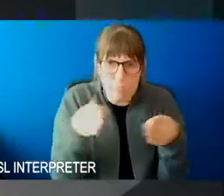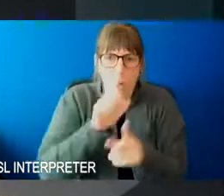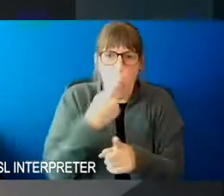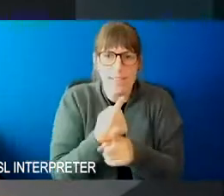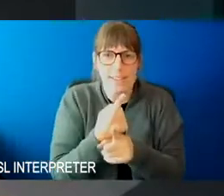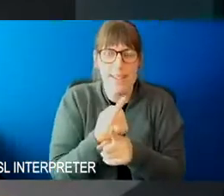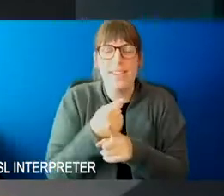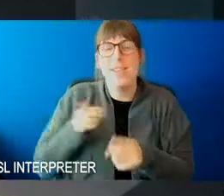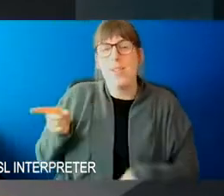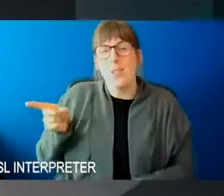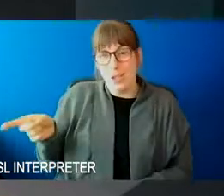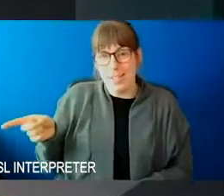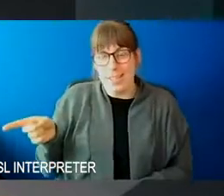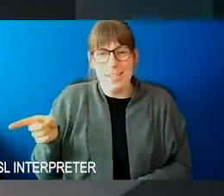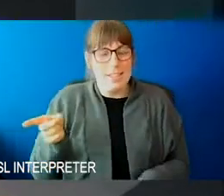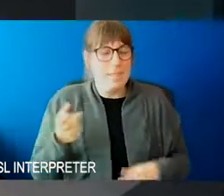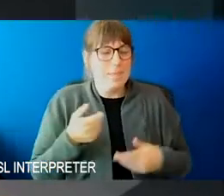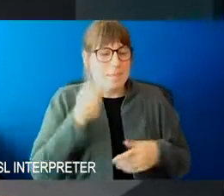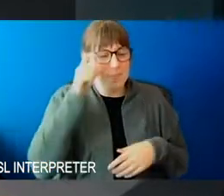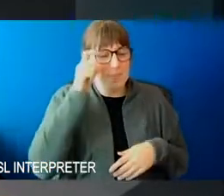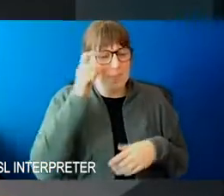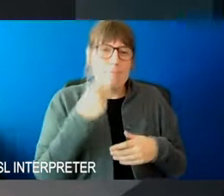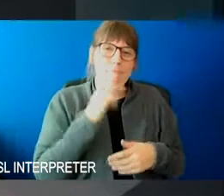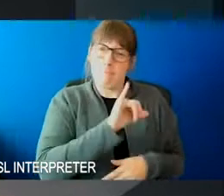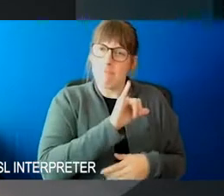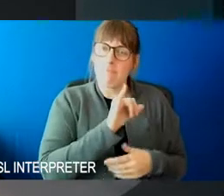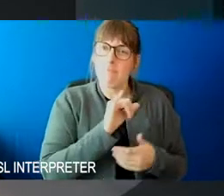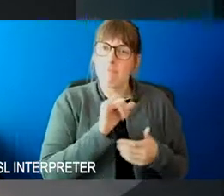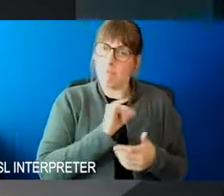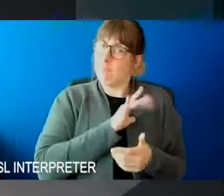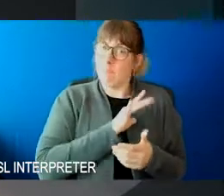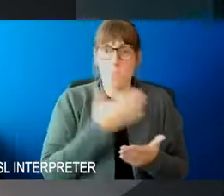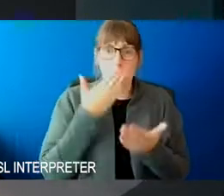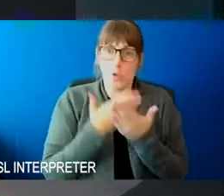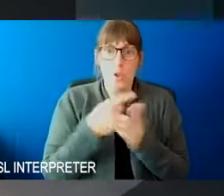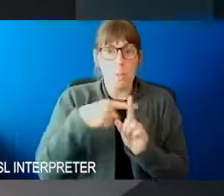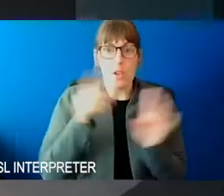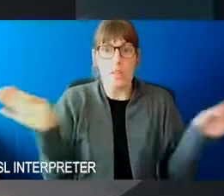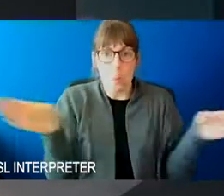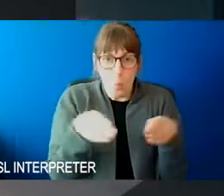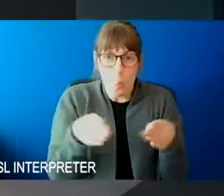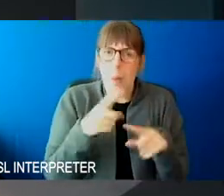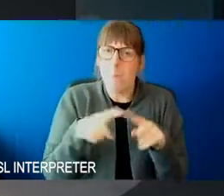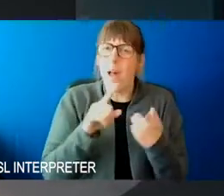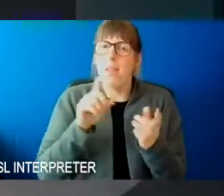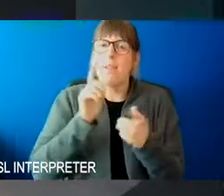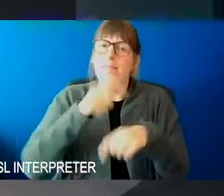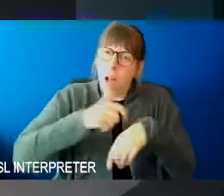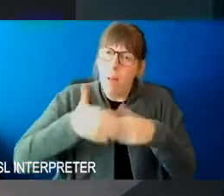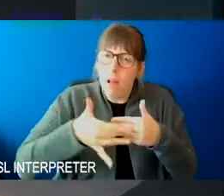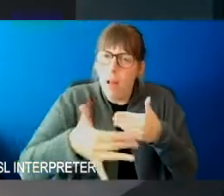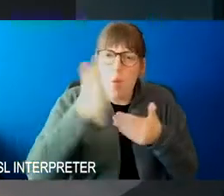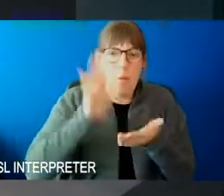lose sight of a bigger lens. And she was sort of referencing how a strength